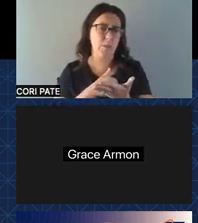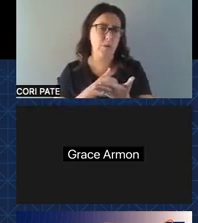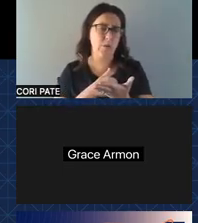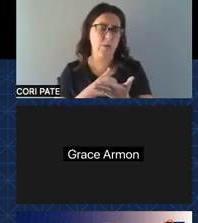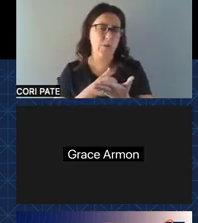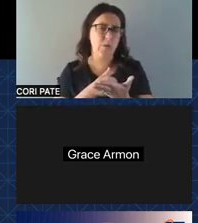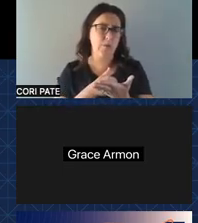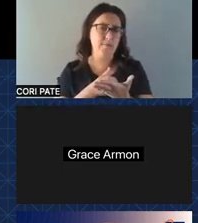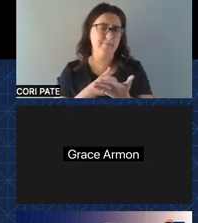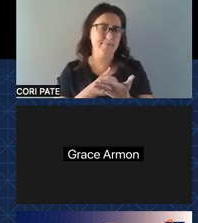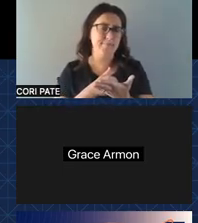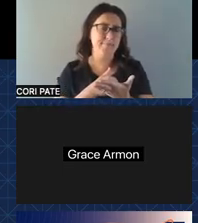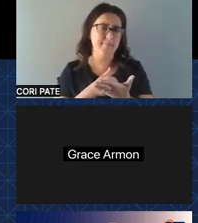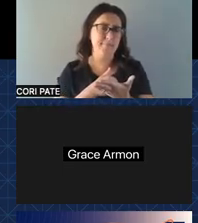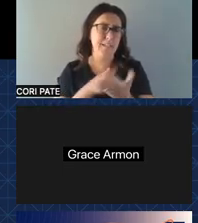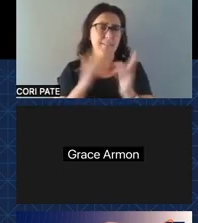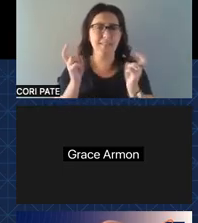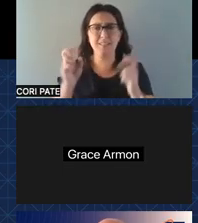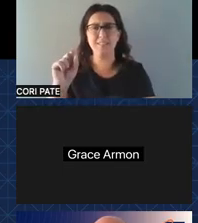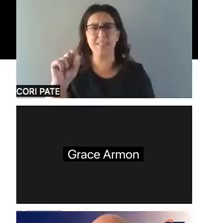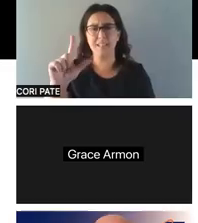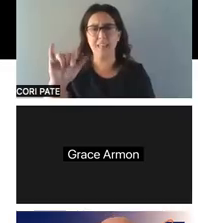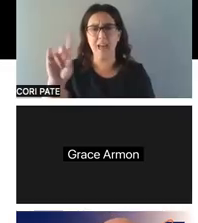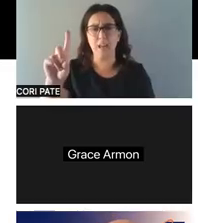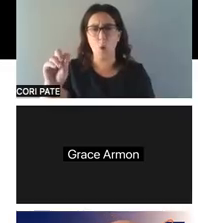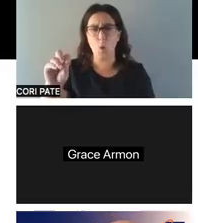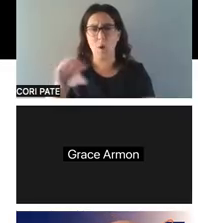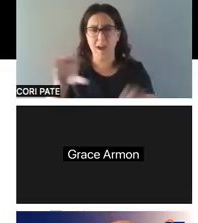the Slido activity started. Next slide, please.